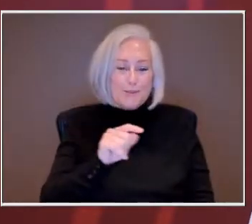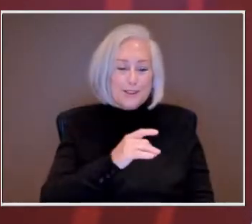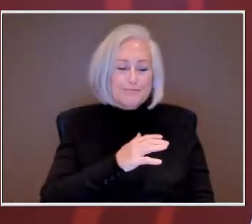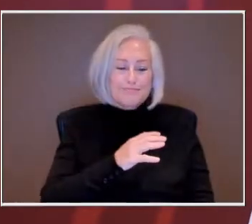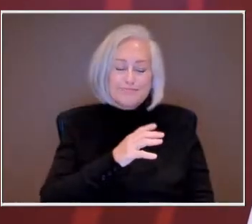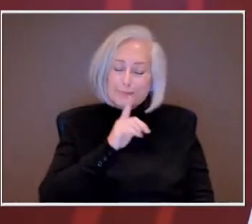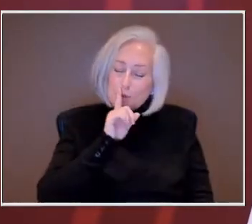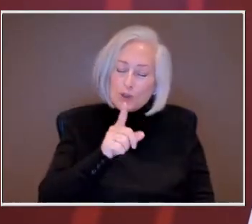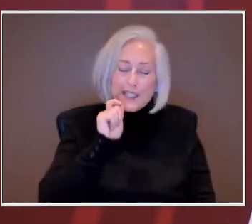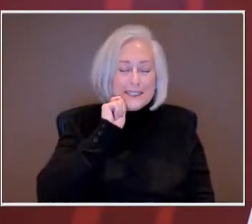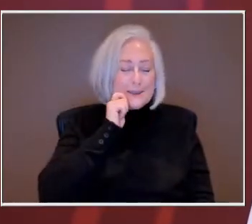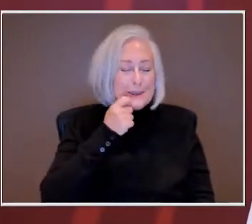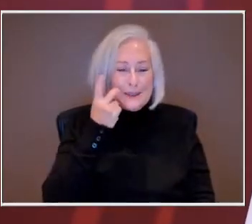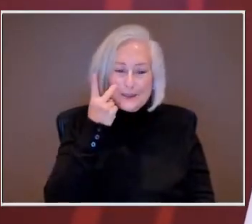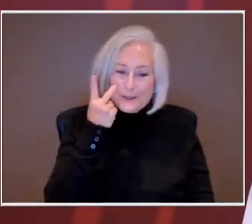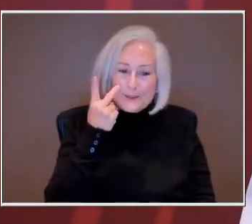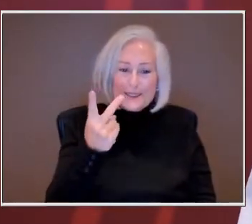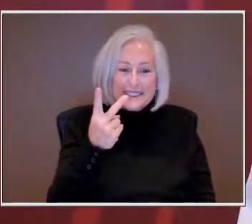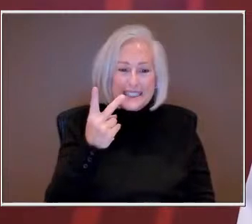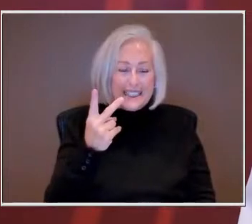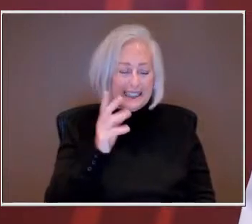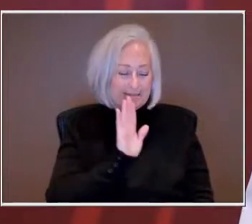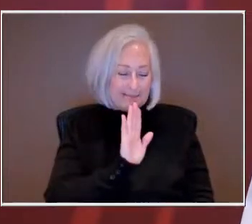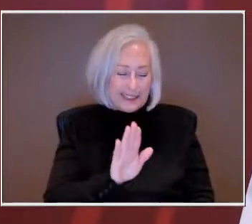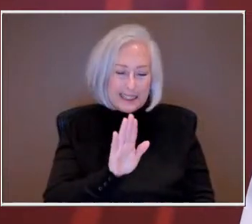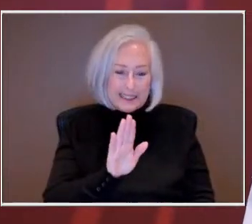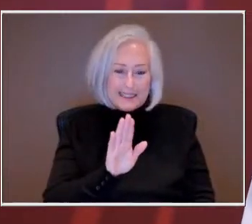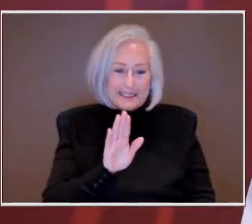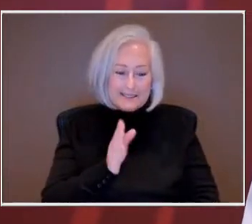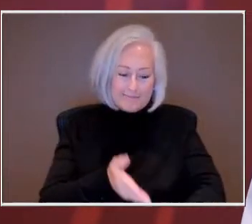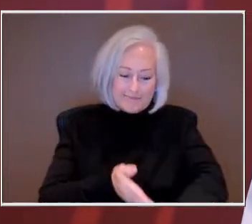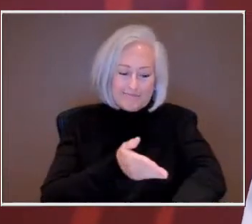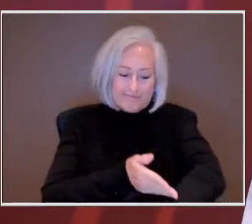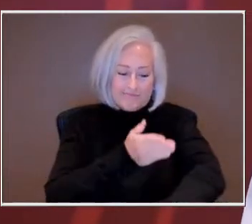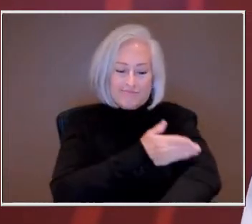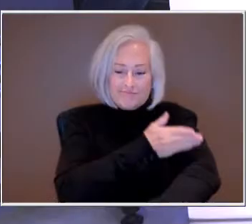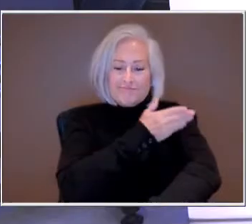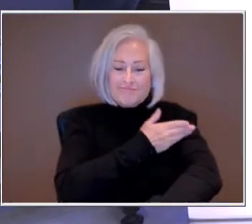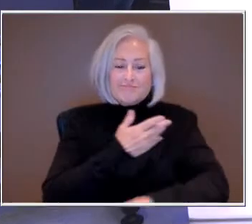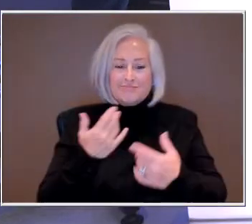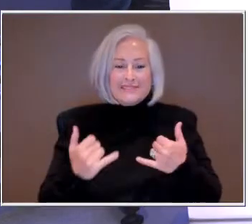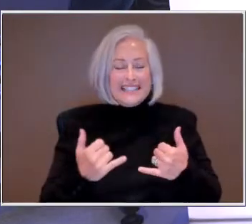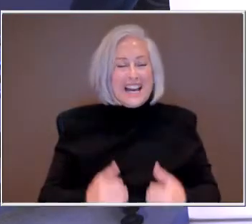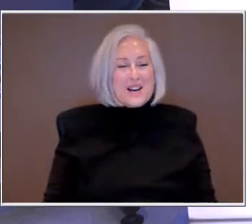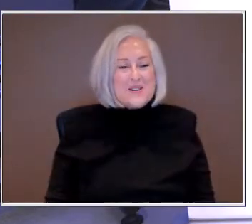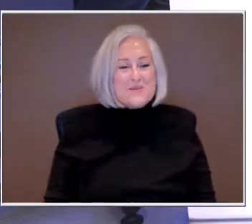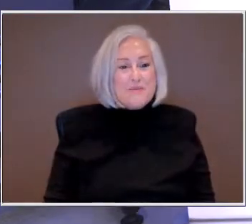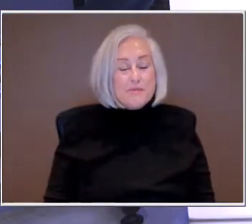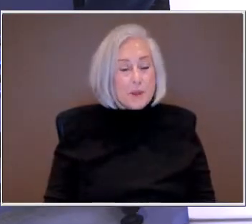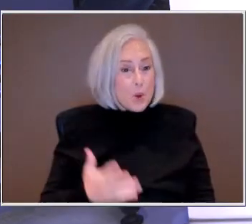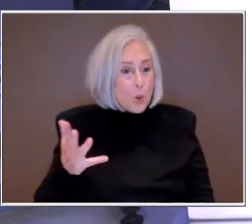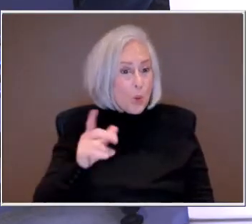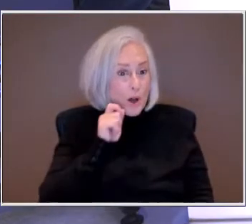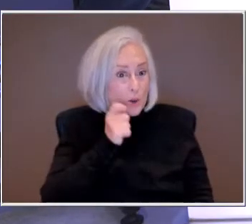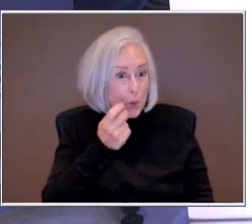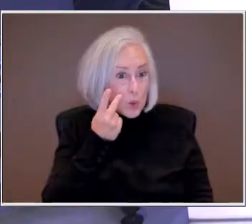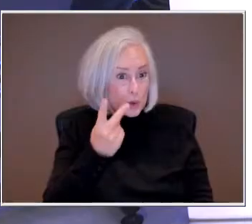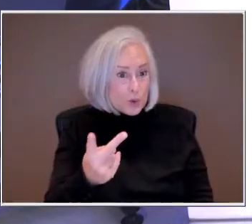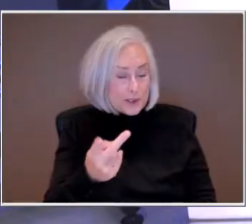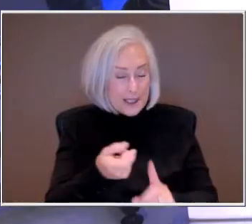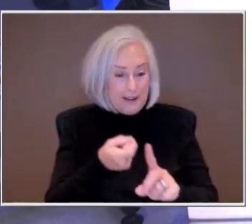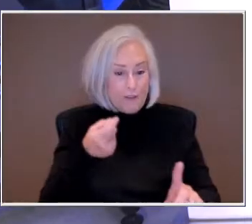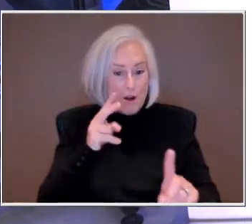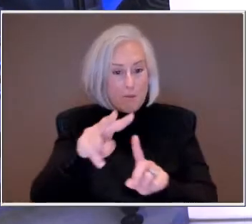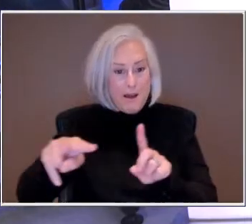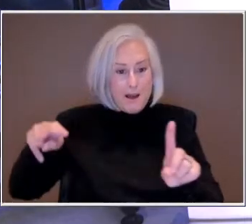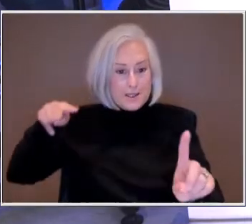these different steps that he's taken to get to where he is. I tell you what's cool to see, just as an outsider, is when Robert and